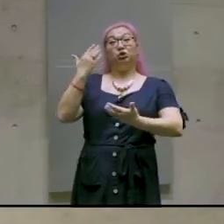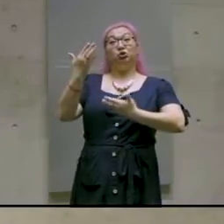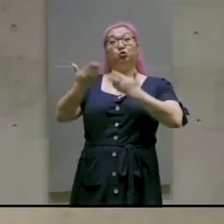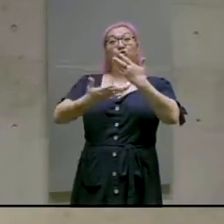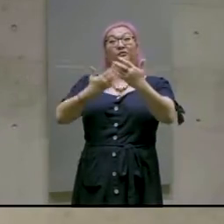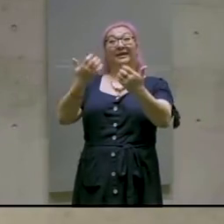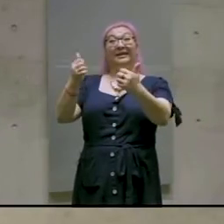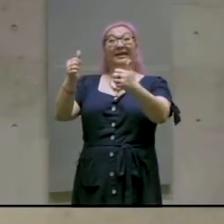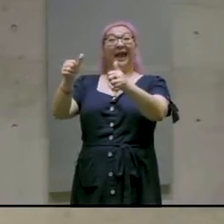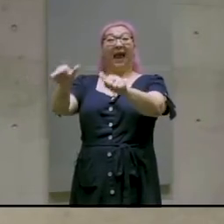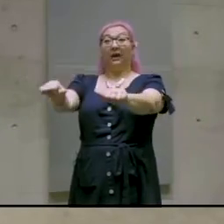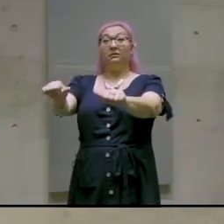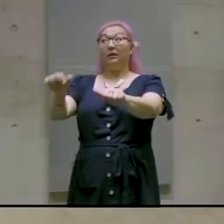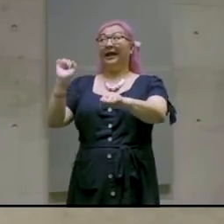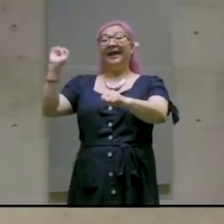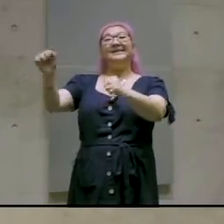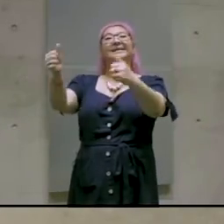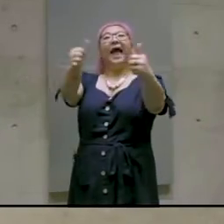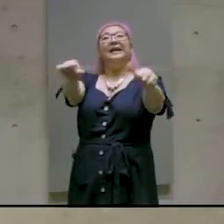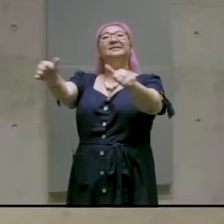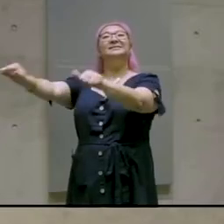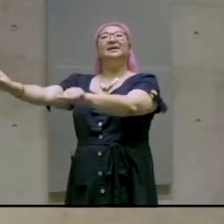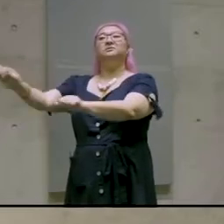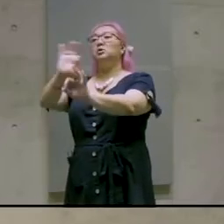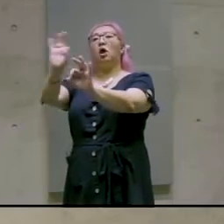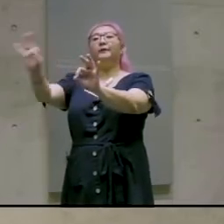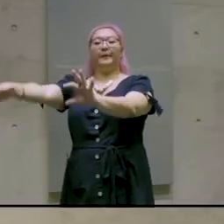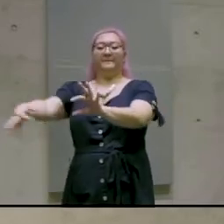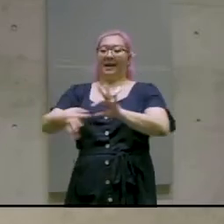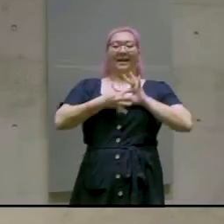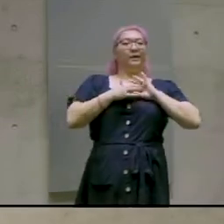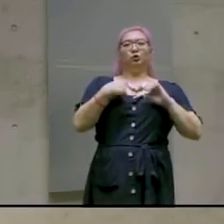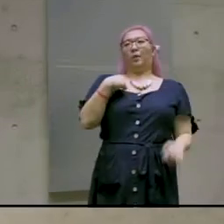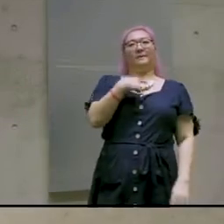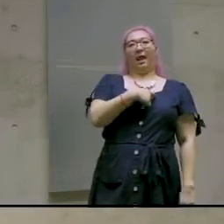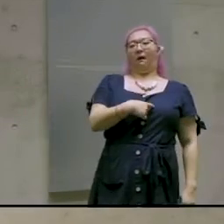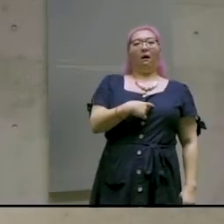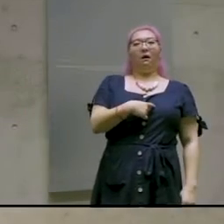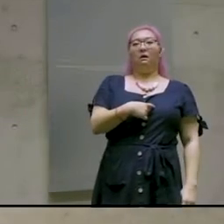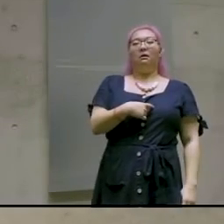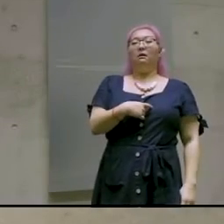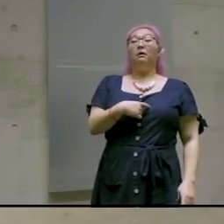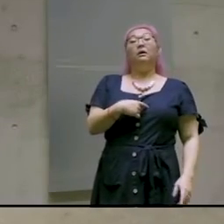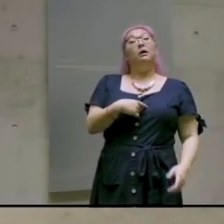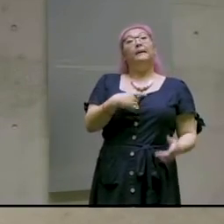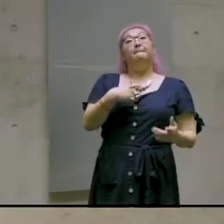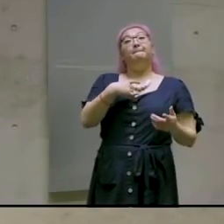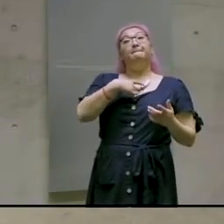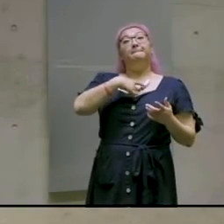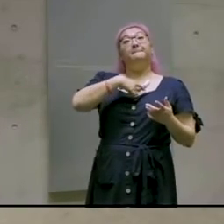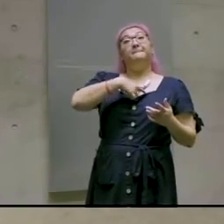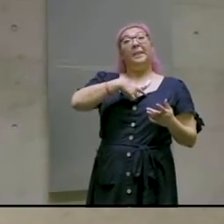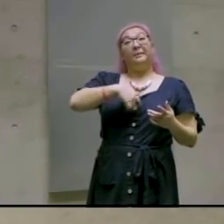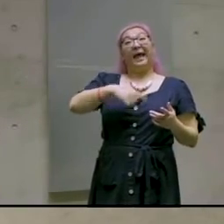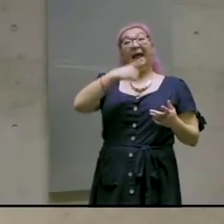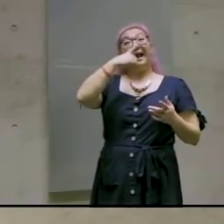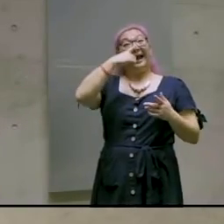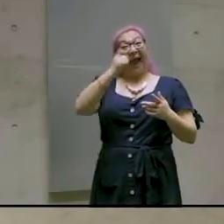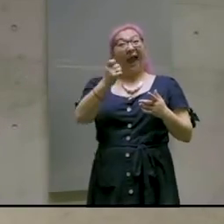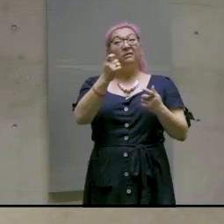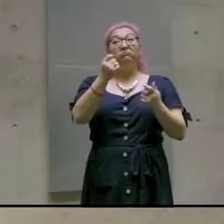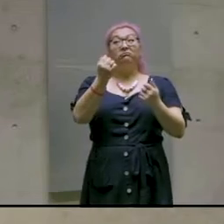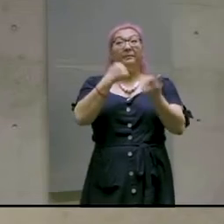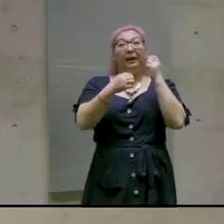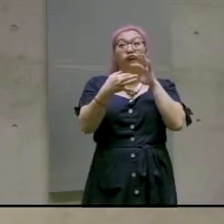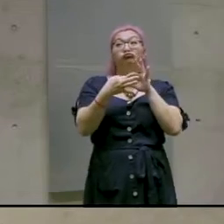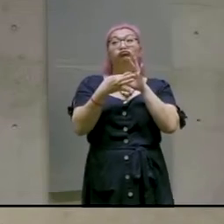orient him towards the player. But that said, he can develop quite an intimate relationship with the player. The player can kind of be sort of his guide, his kind of sounding board. He's